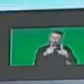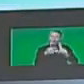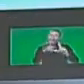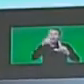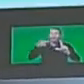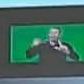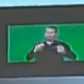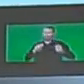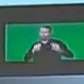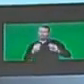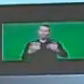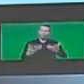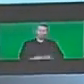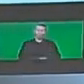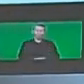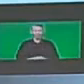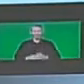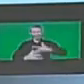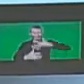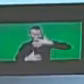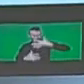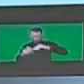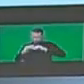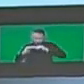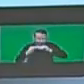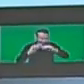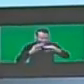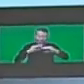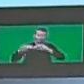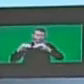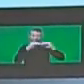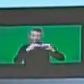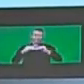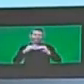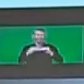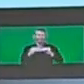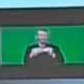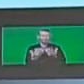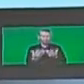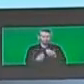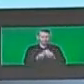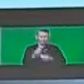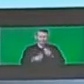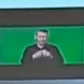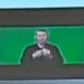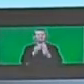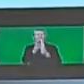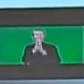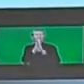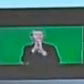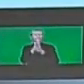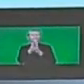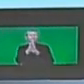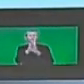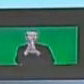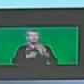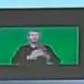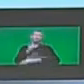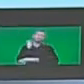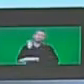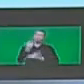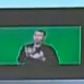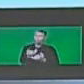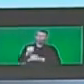five guests, and before we give way to them, I would like to say, convey some messages of the